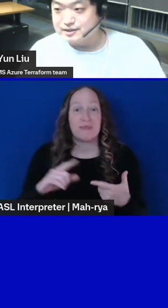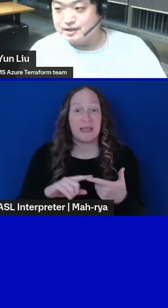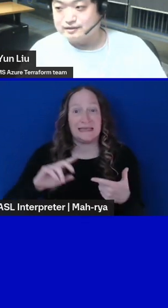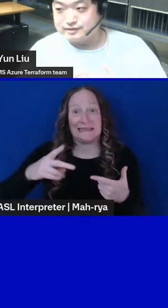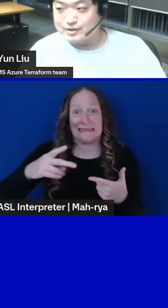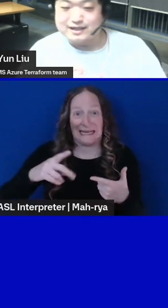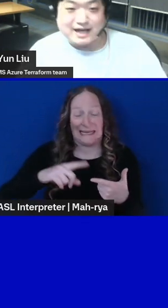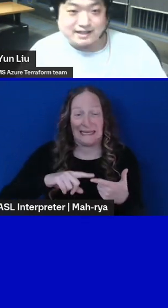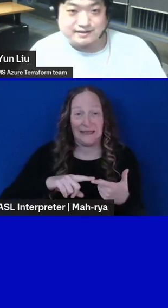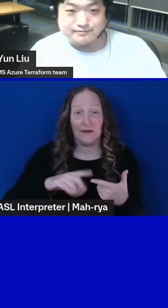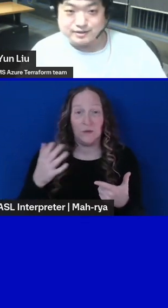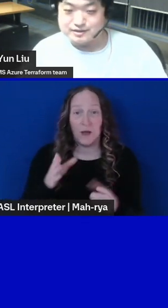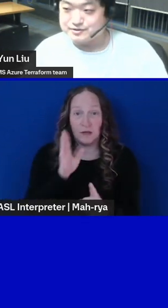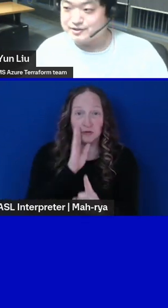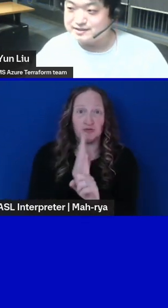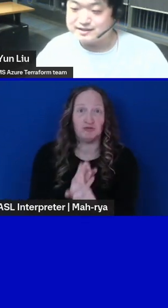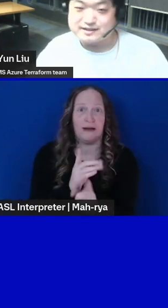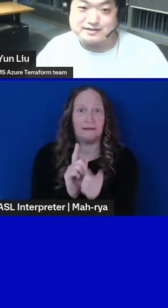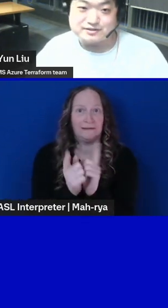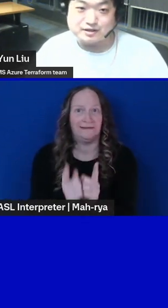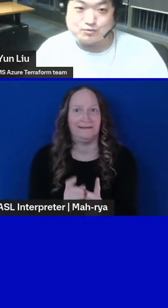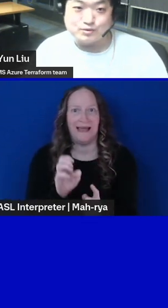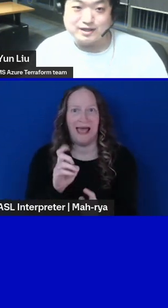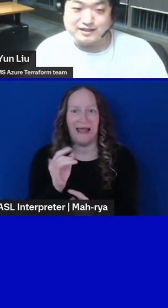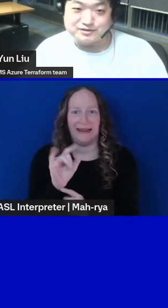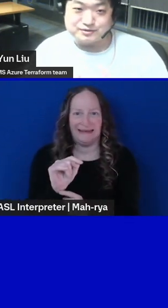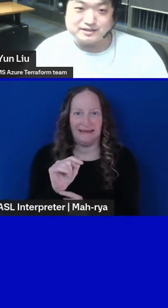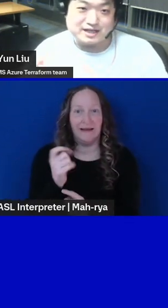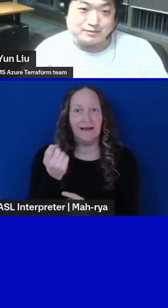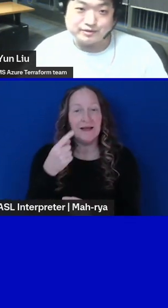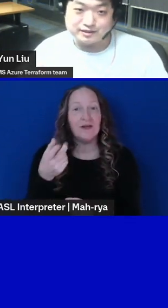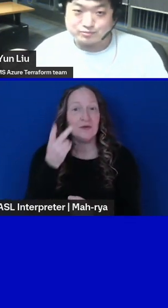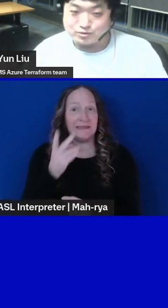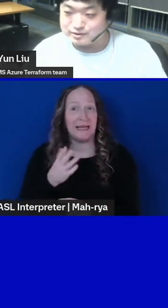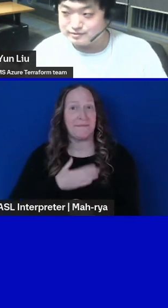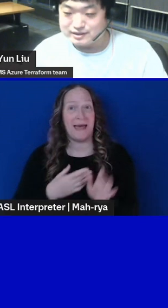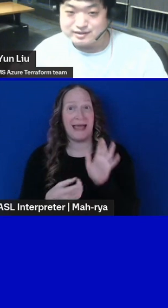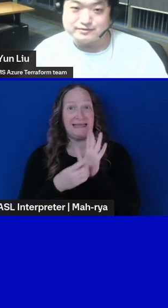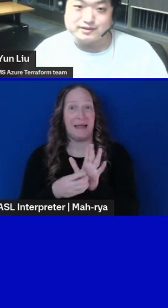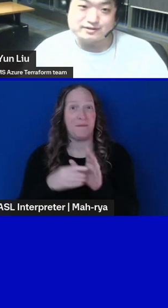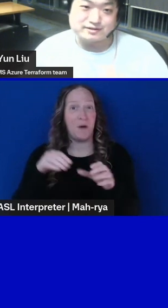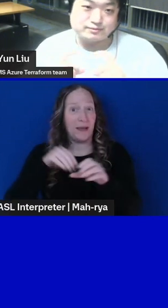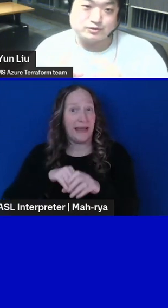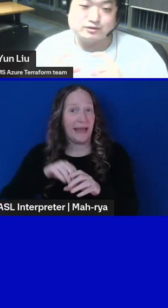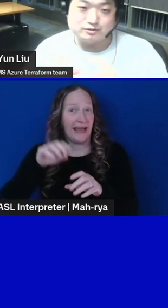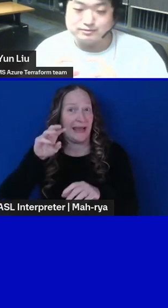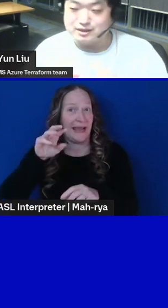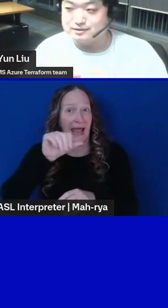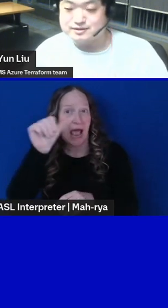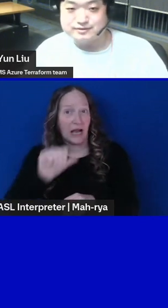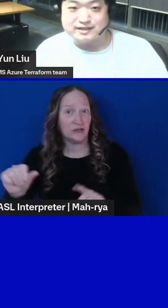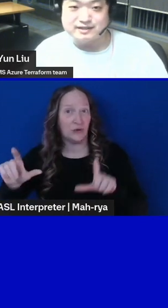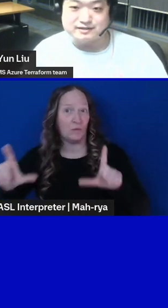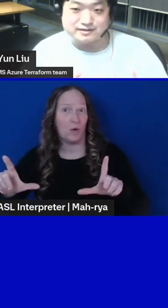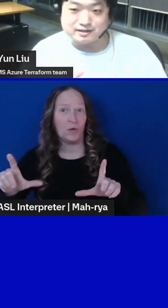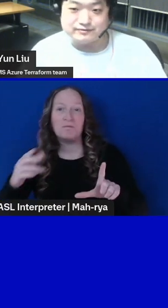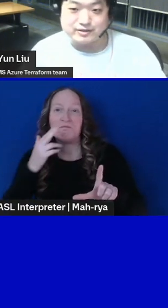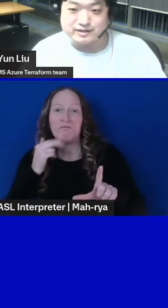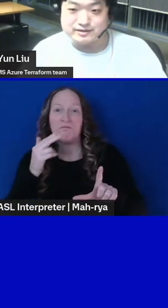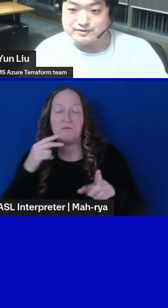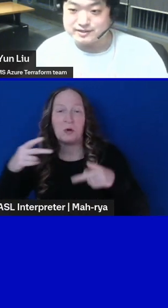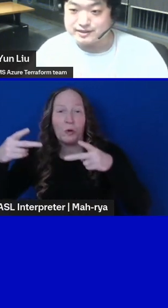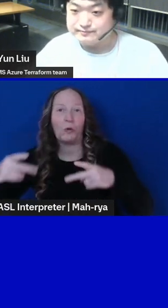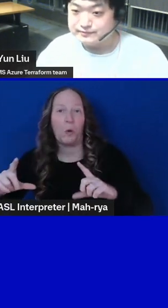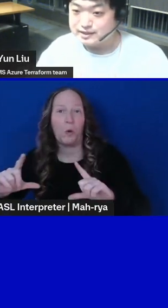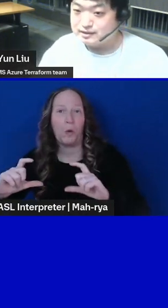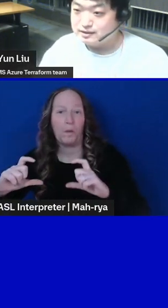is direct editing. So you can see that when I do the demo in the portal, so there's a small code block, so and it is not very